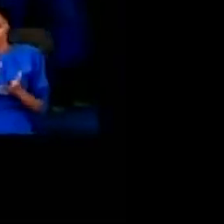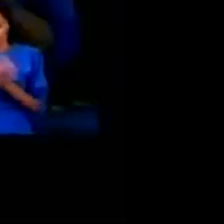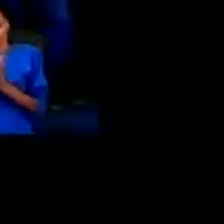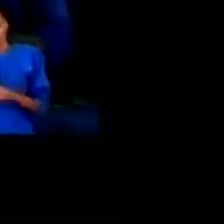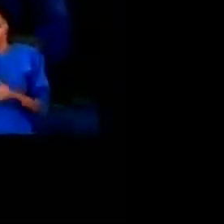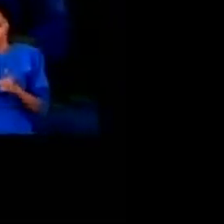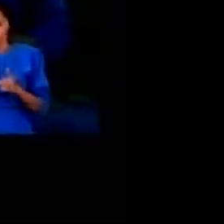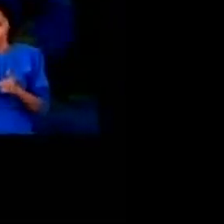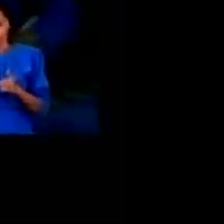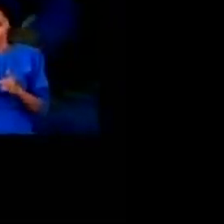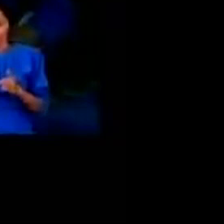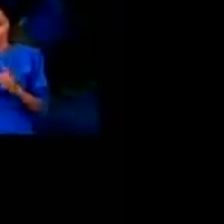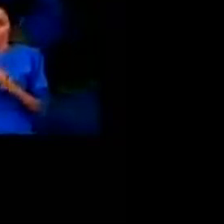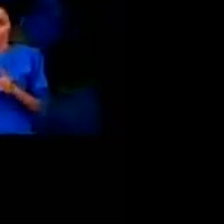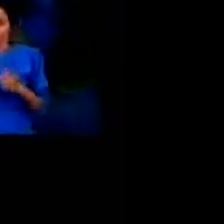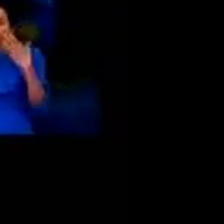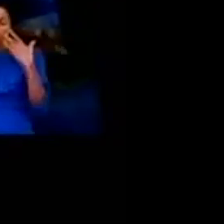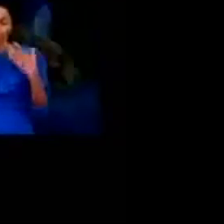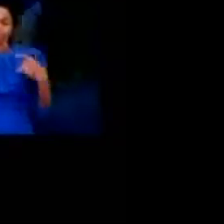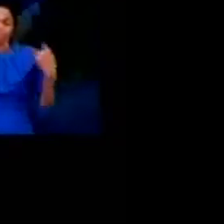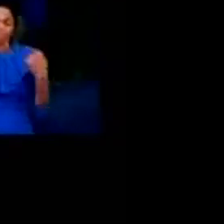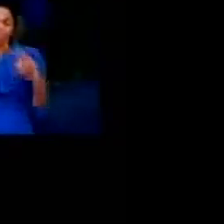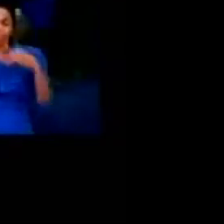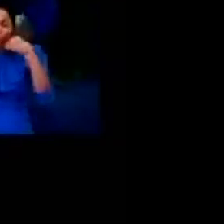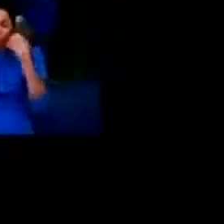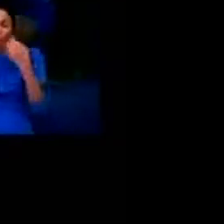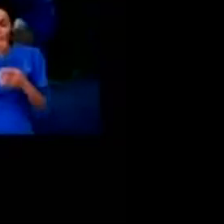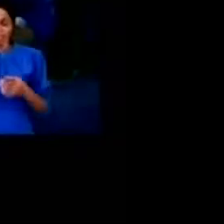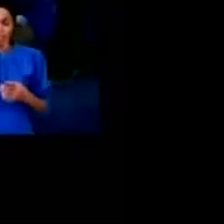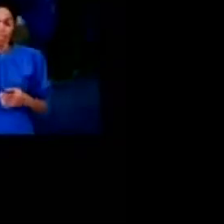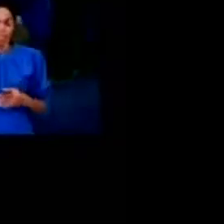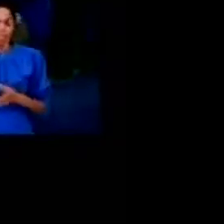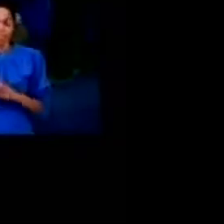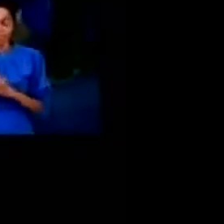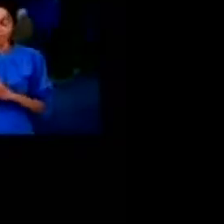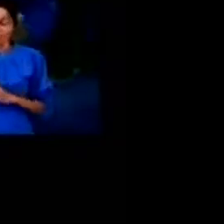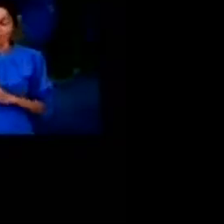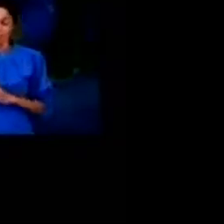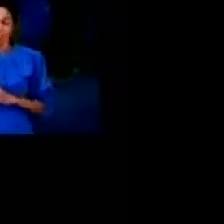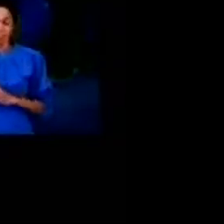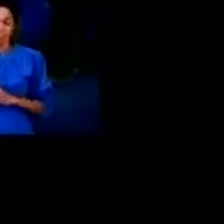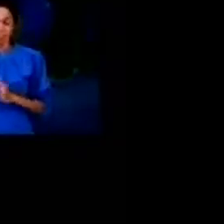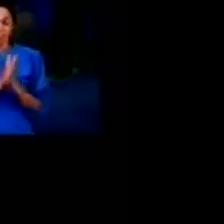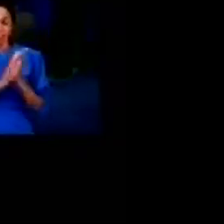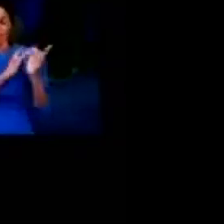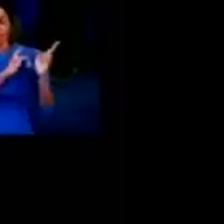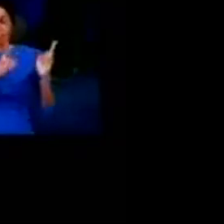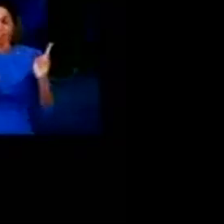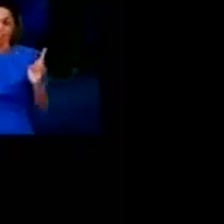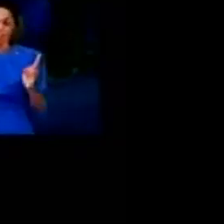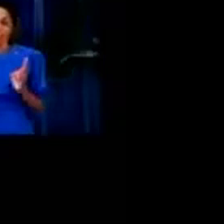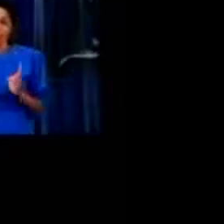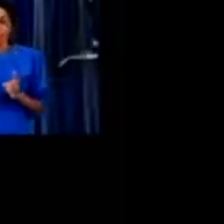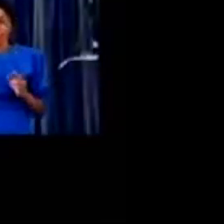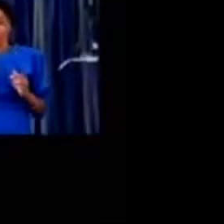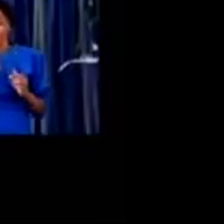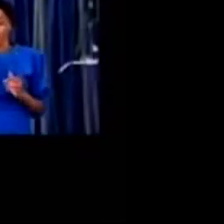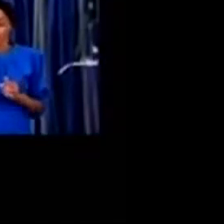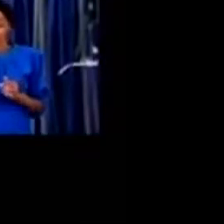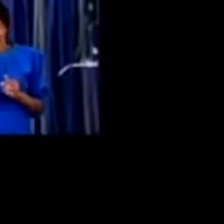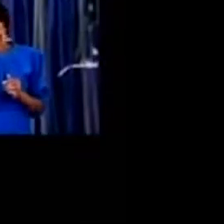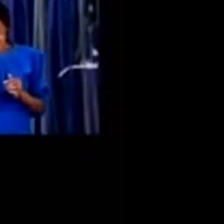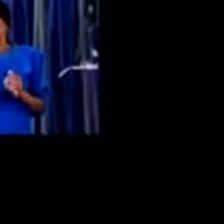Lord, a stranger to defeat. I've become because I trust this word.